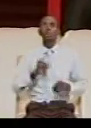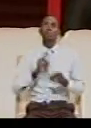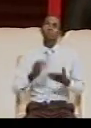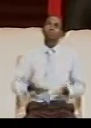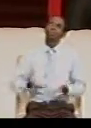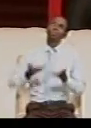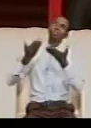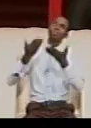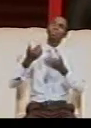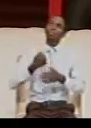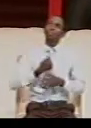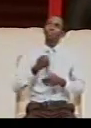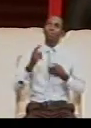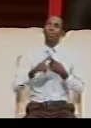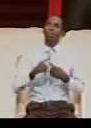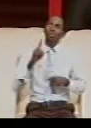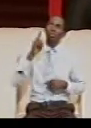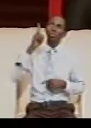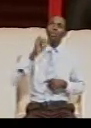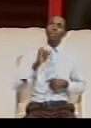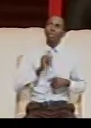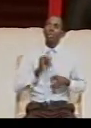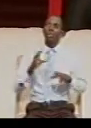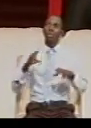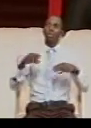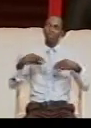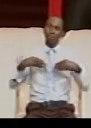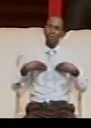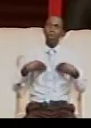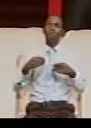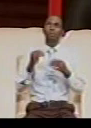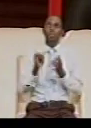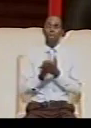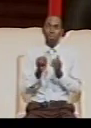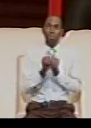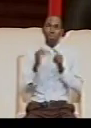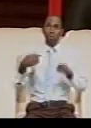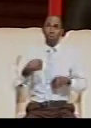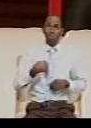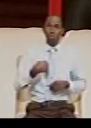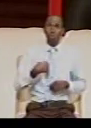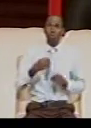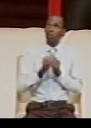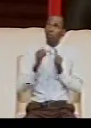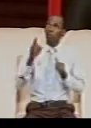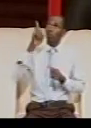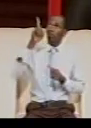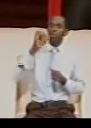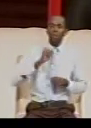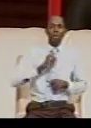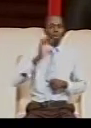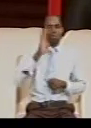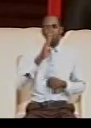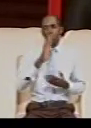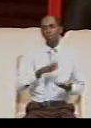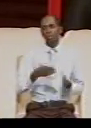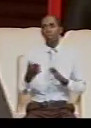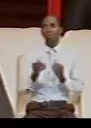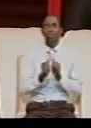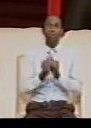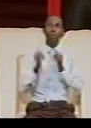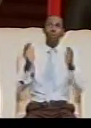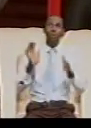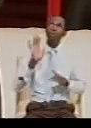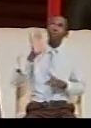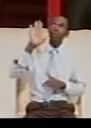myself to you. I accept, without you, I've been dead. Without your grace, I've been dead.